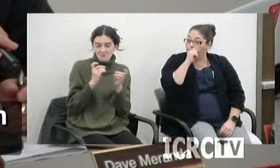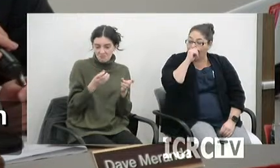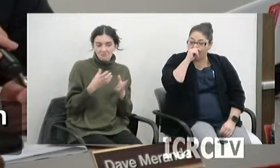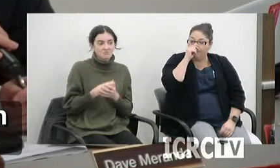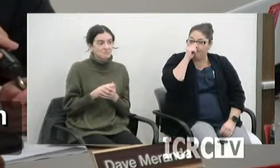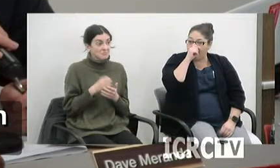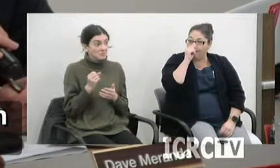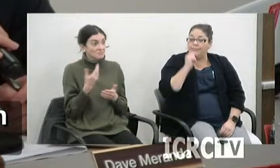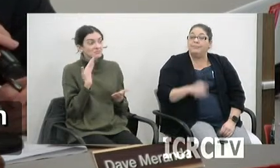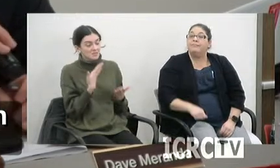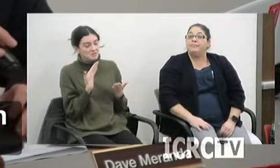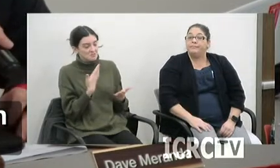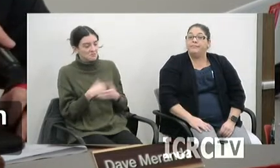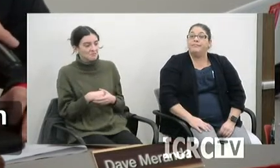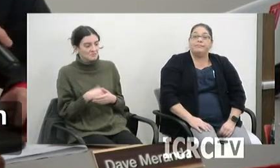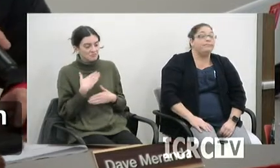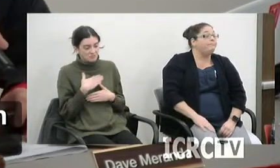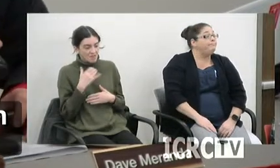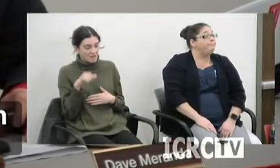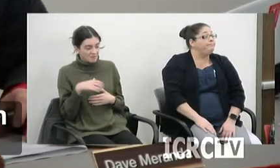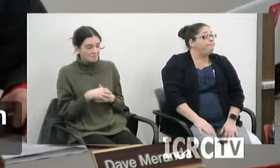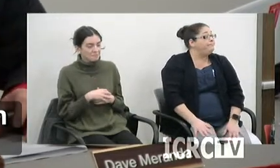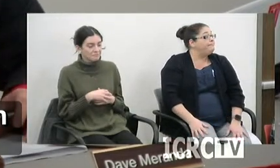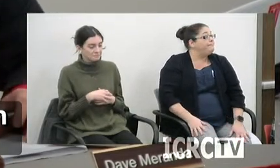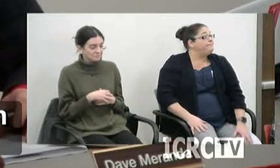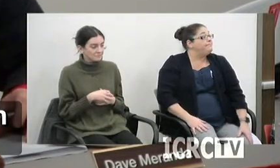that's another one. Thank you, Jerry. I appreciate that.